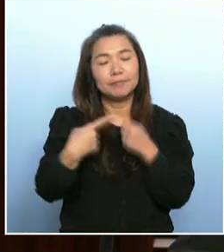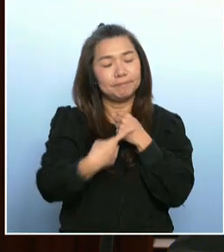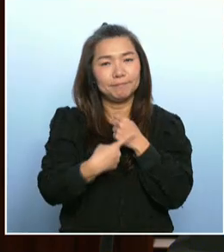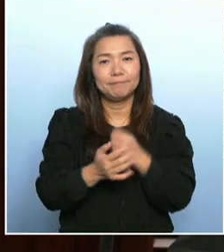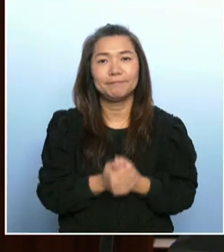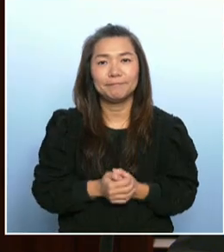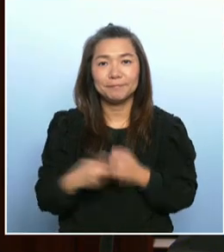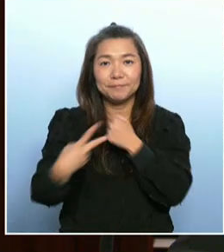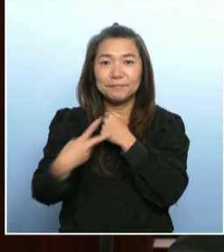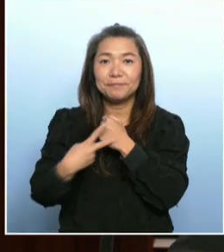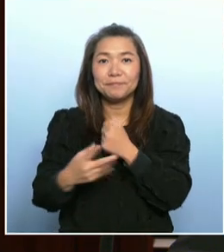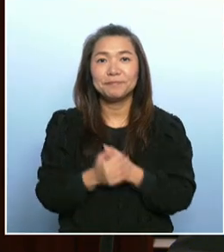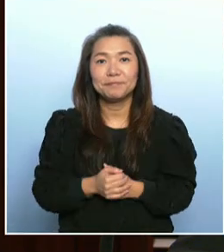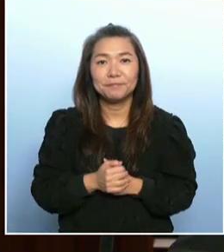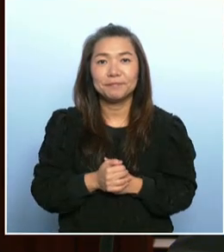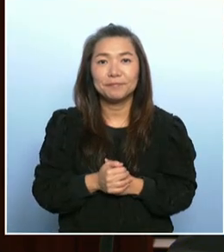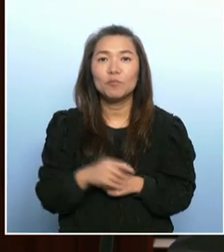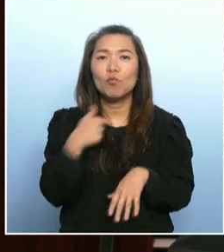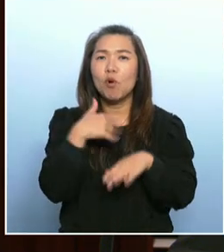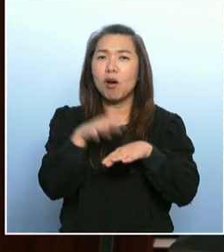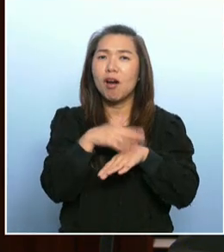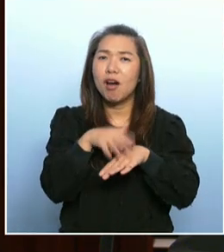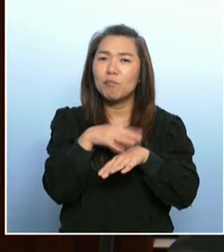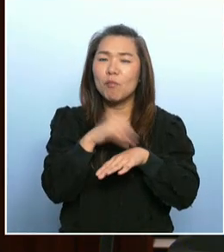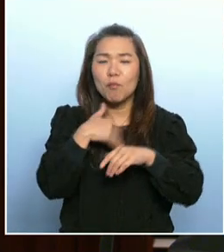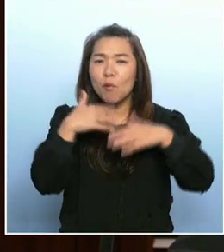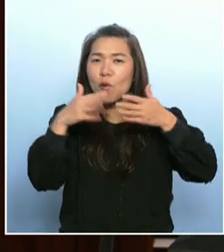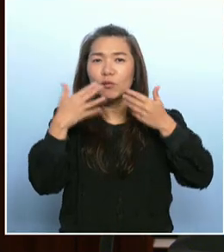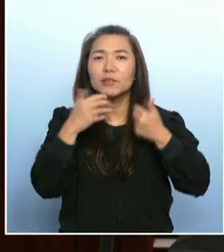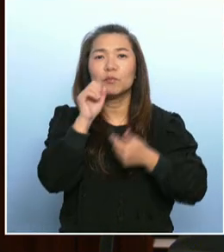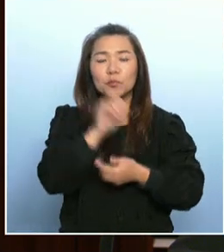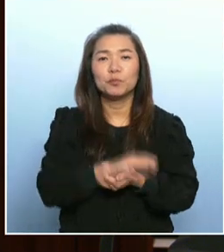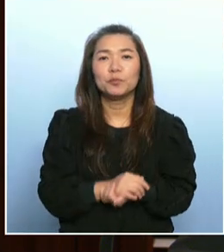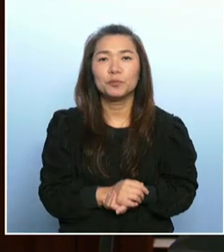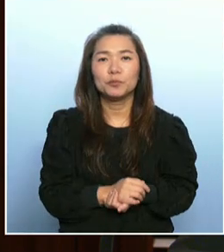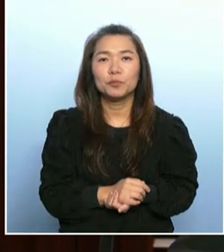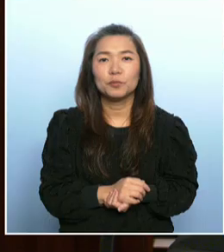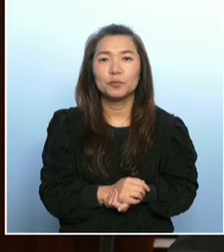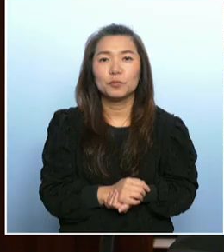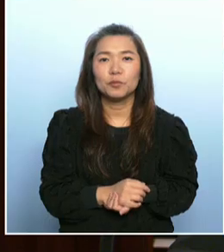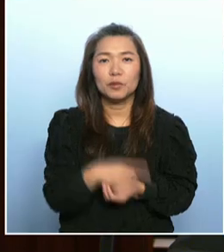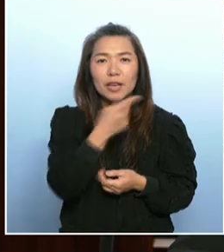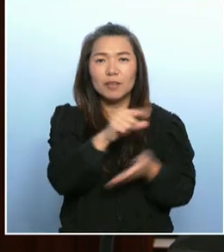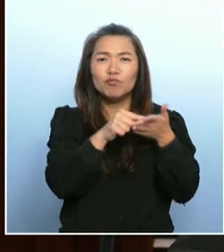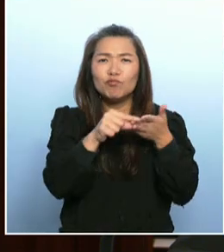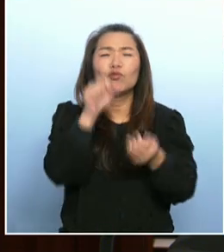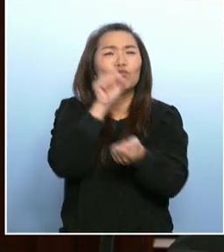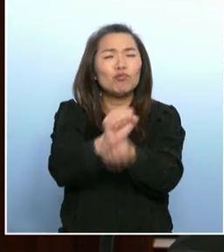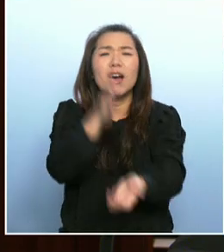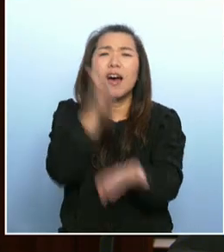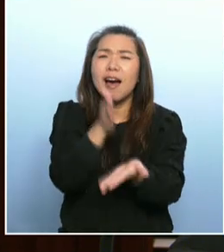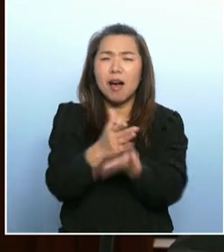care homes to improve the efficiency and quality of services. Second, I'm glad to hear from